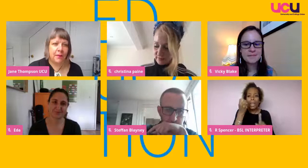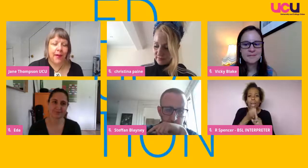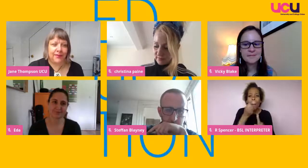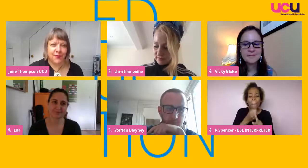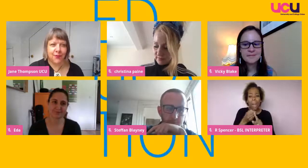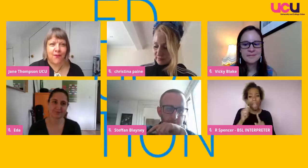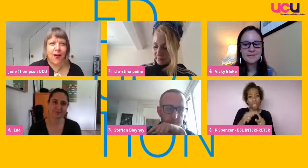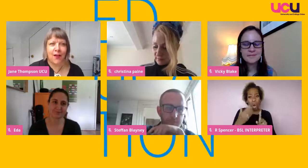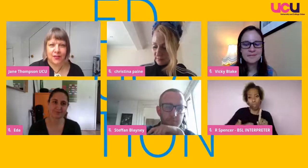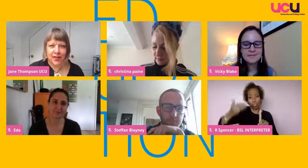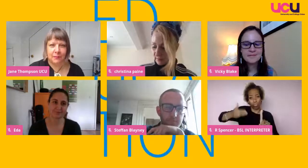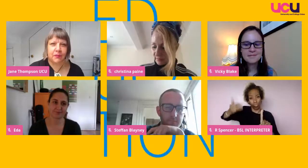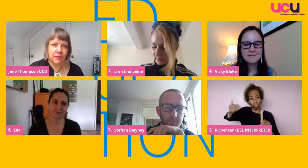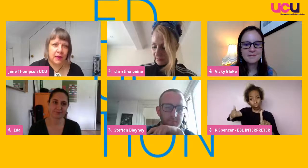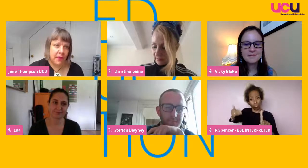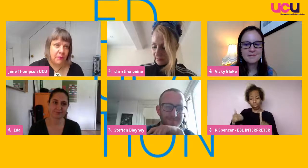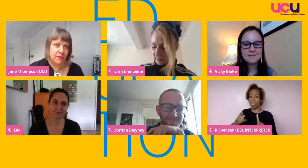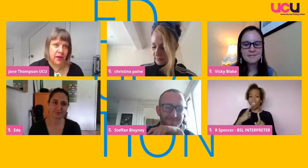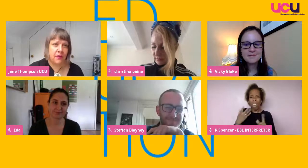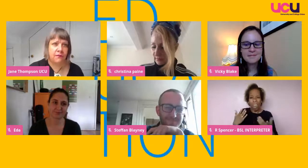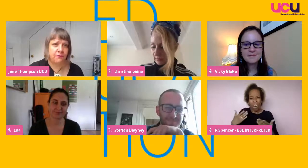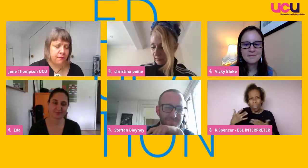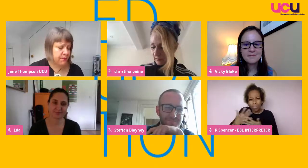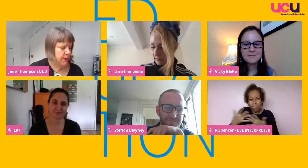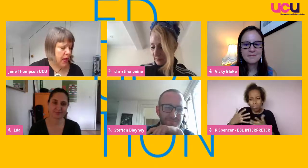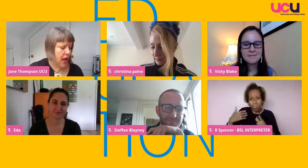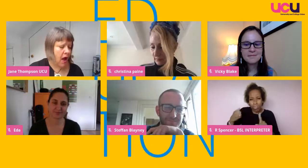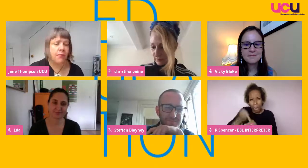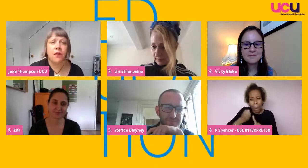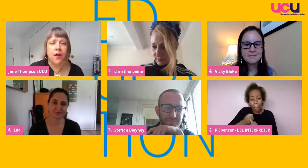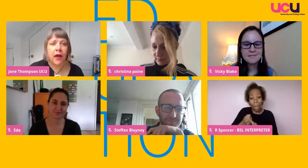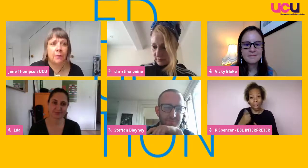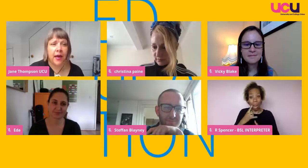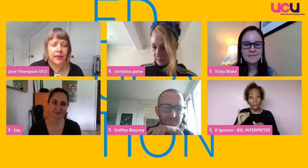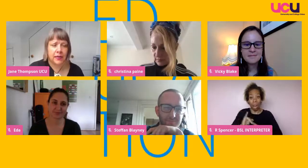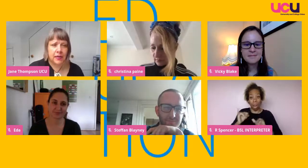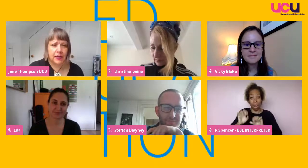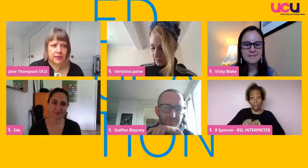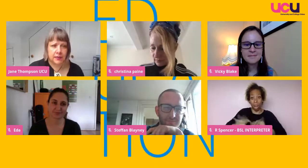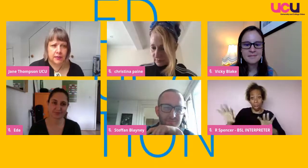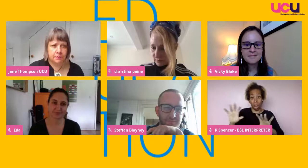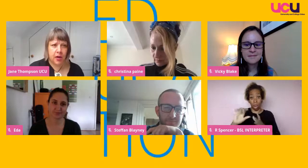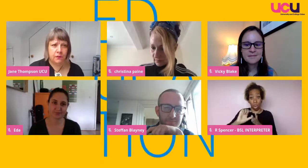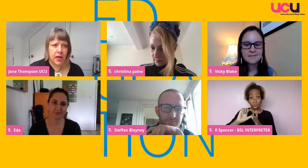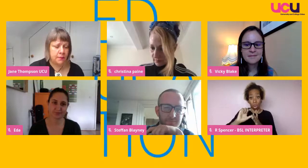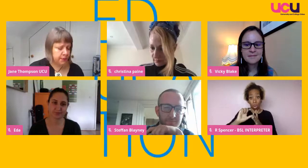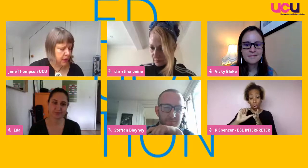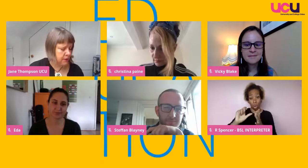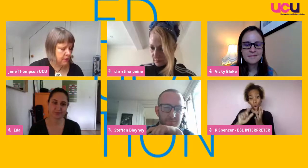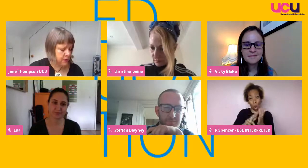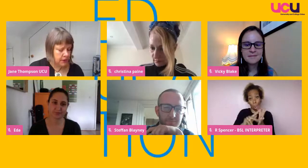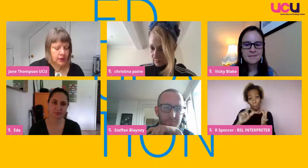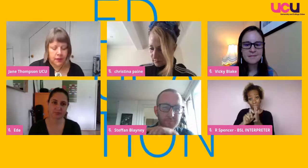they've been running campaigns for a very long time, but they've been running a very high-profile campaign since the